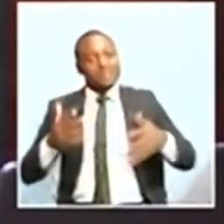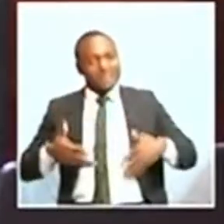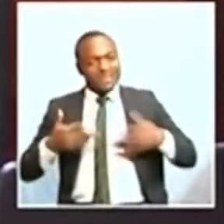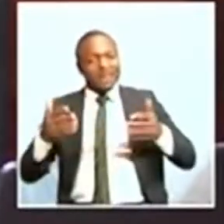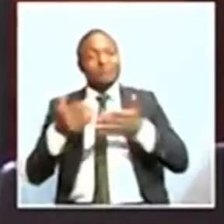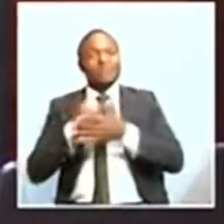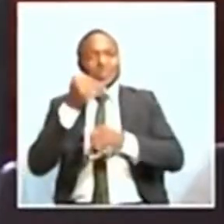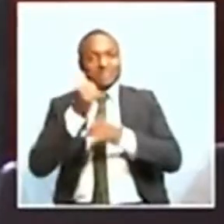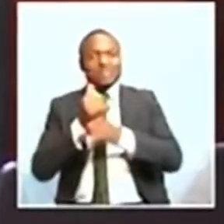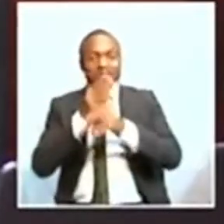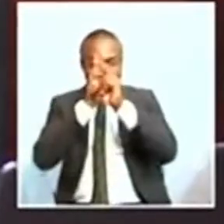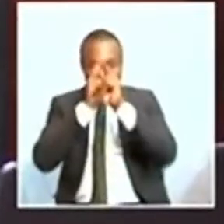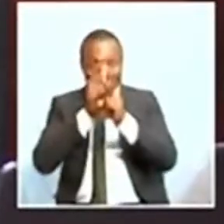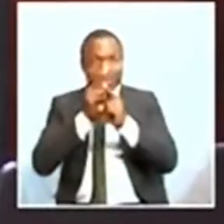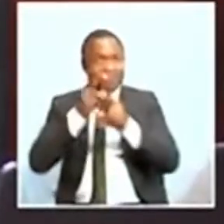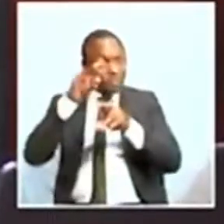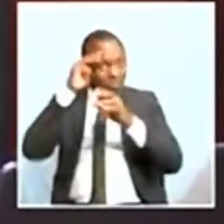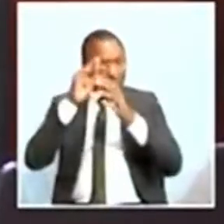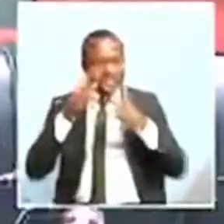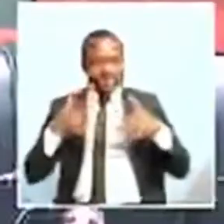The Honorable Minister of Health.